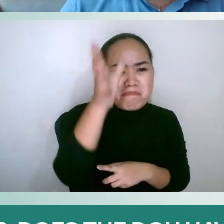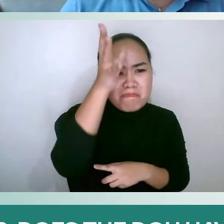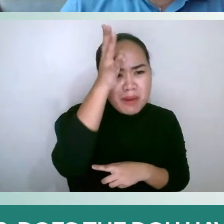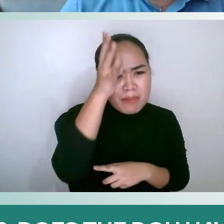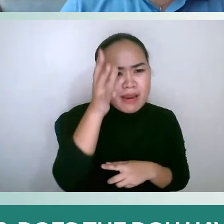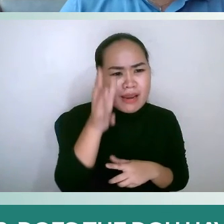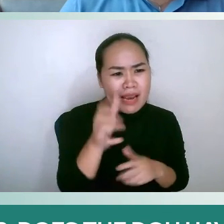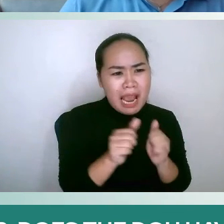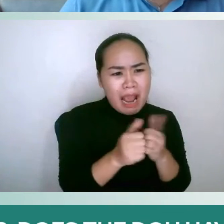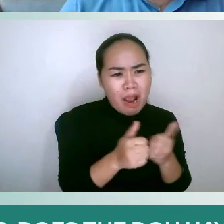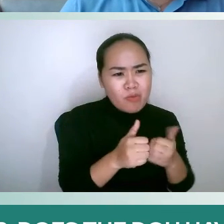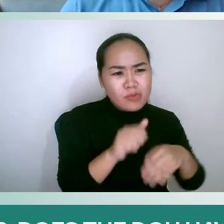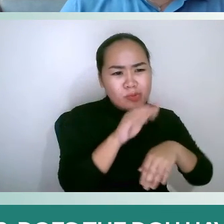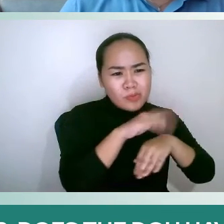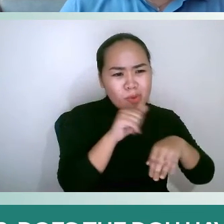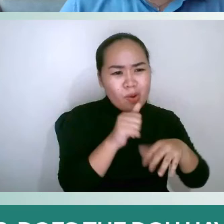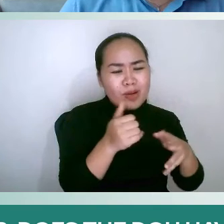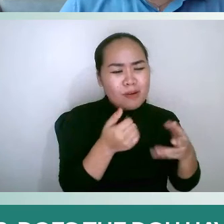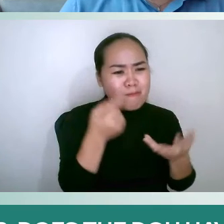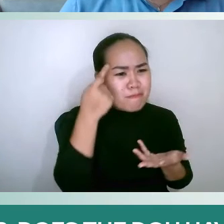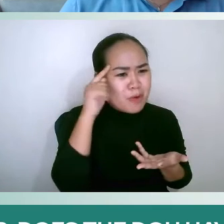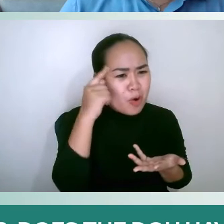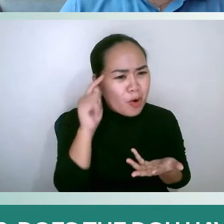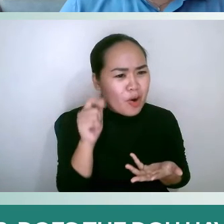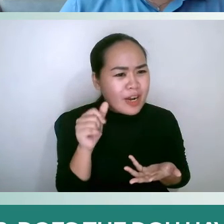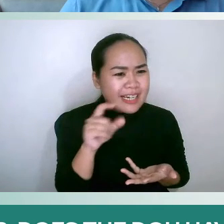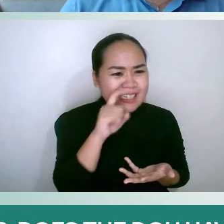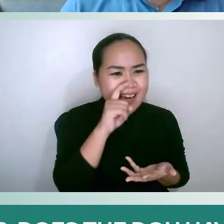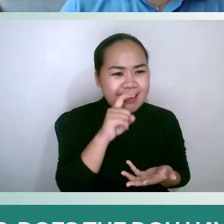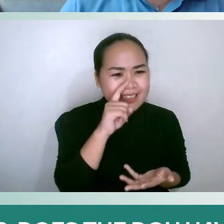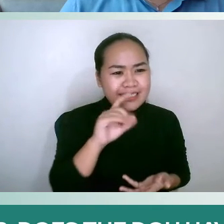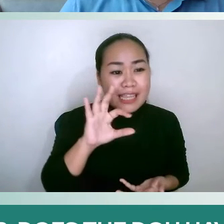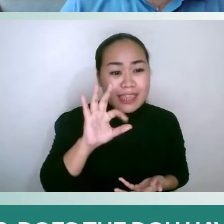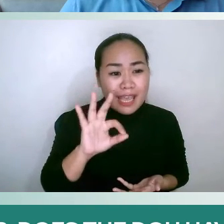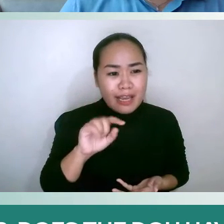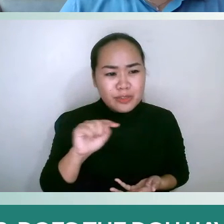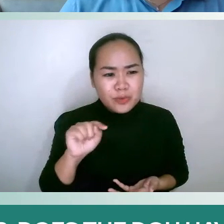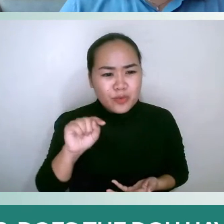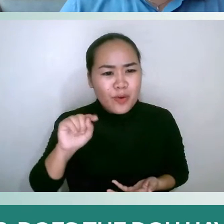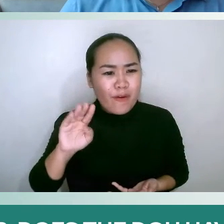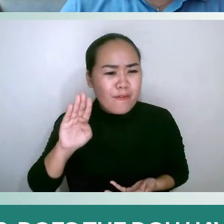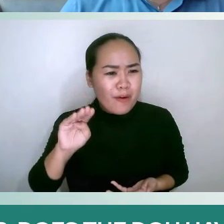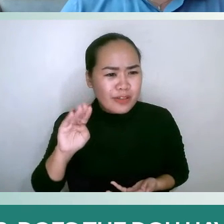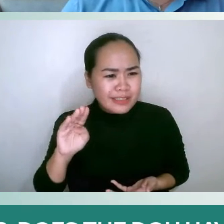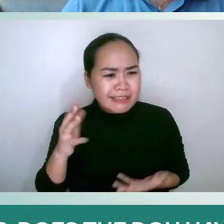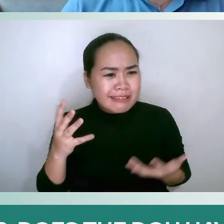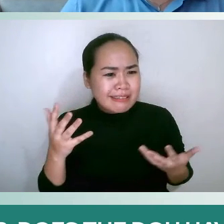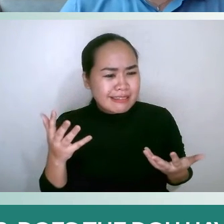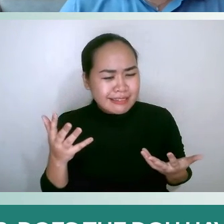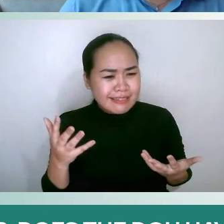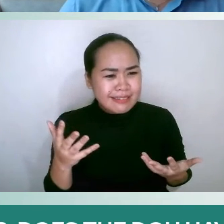14-year-old vaccinated when cancer is something that they don't even wish to speak about?